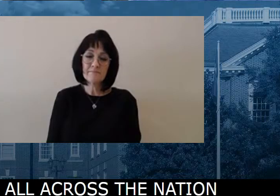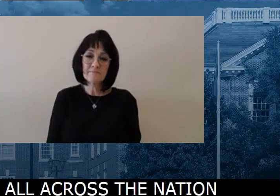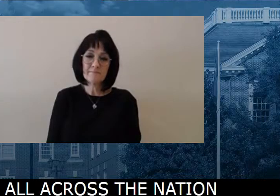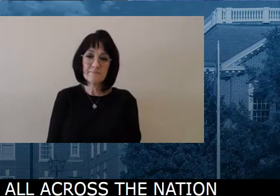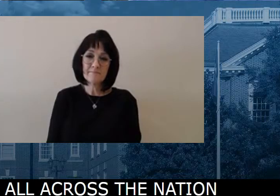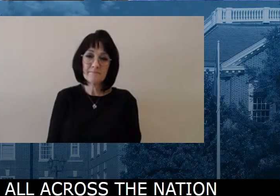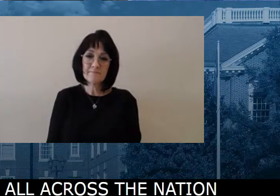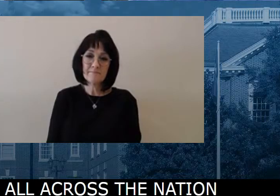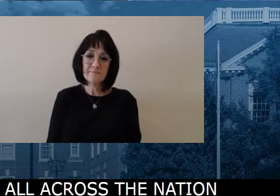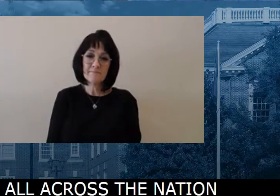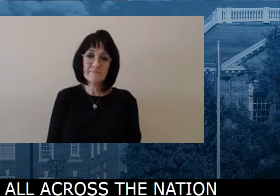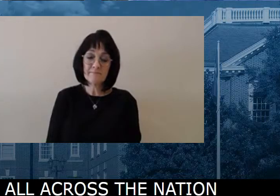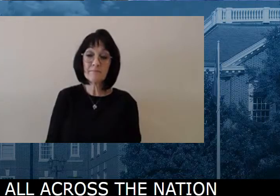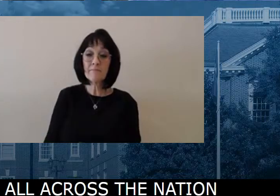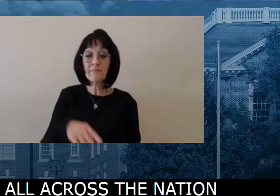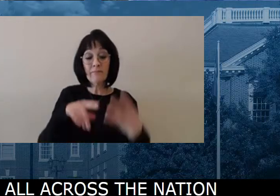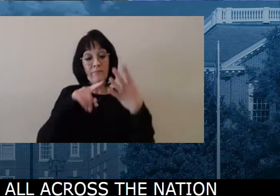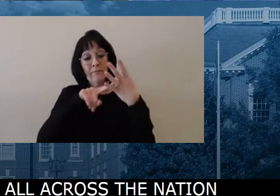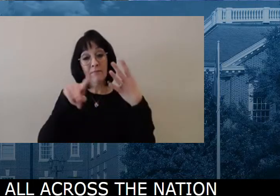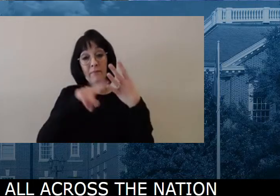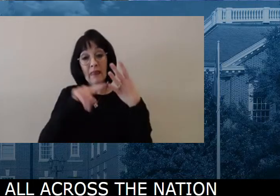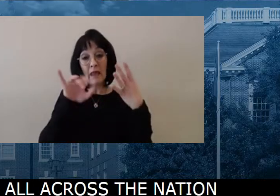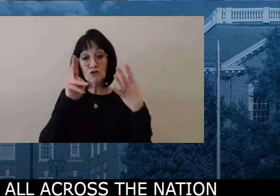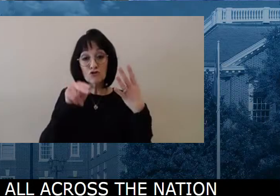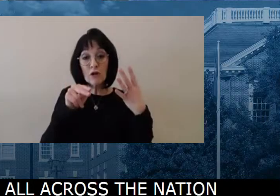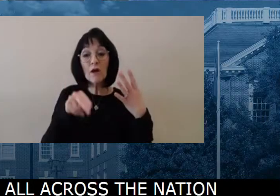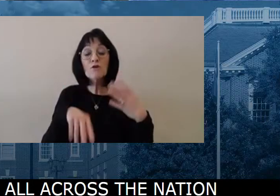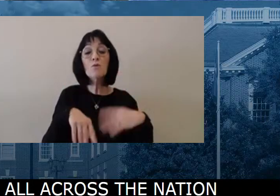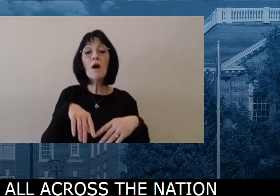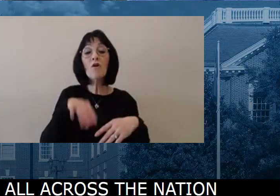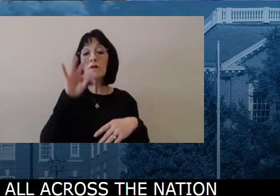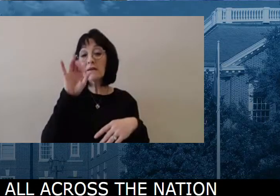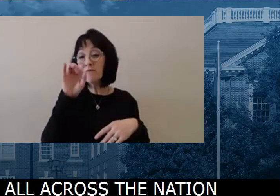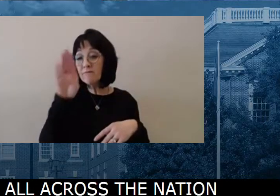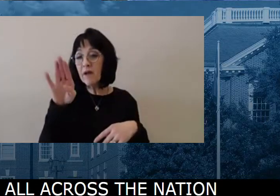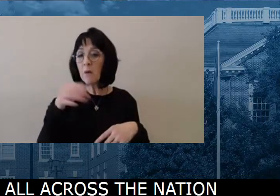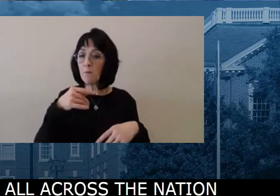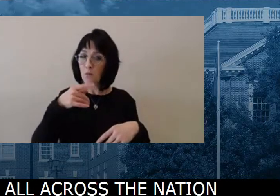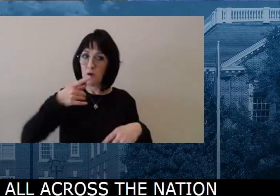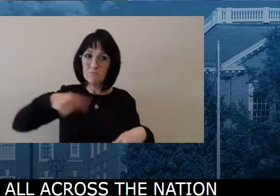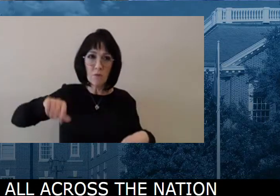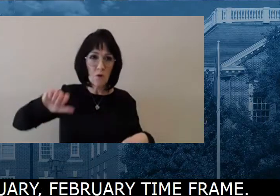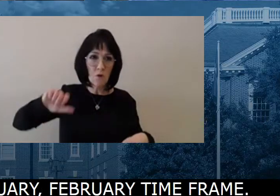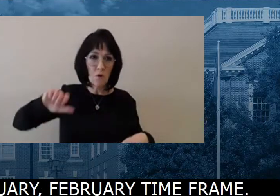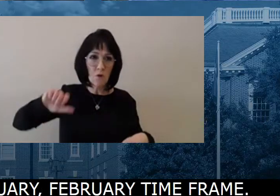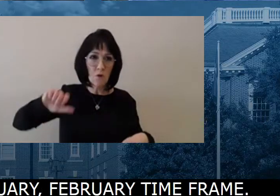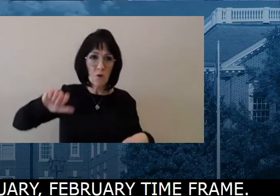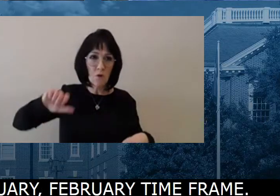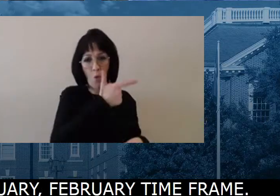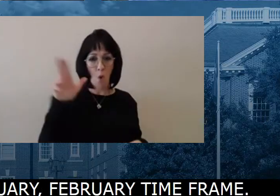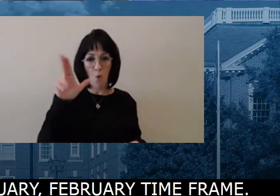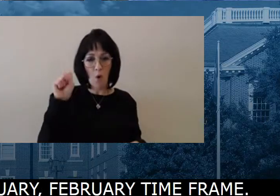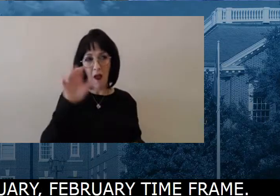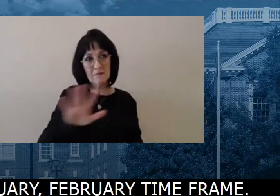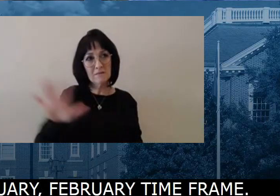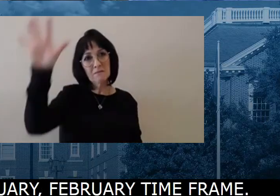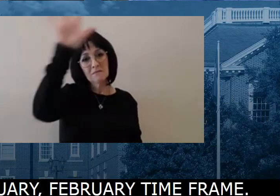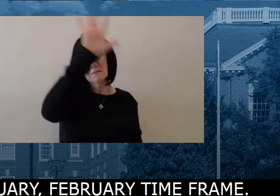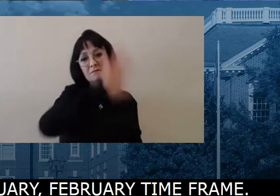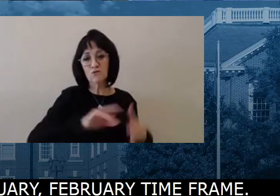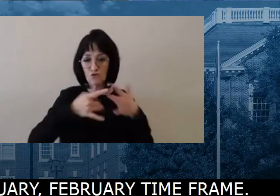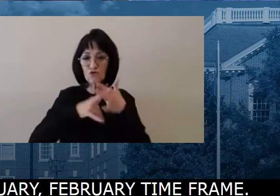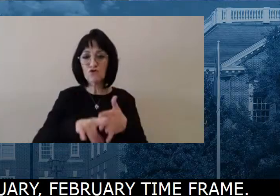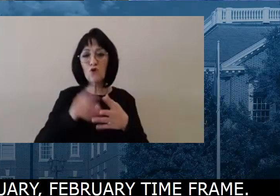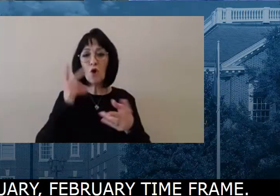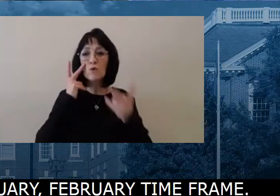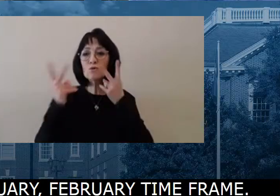decreases late January, February timeframe. So we know that there's some just